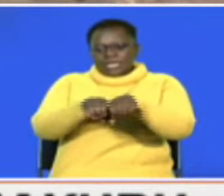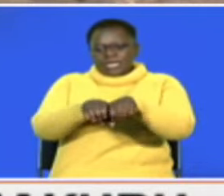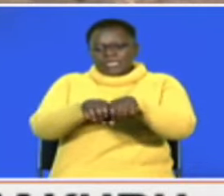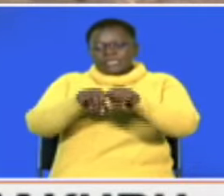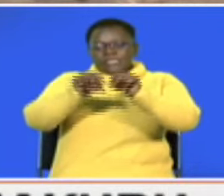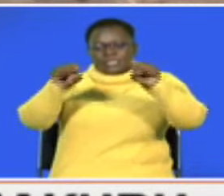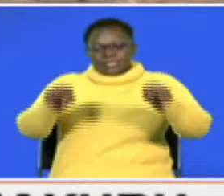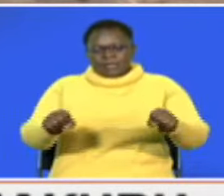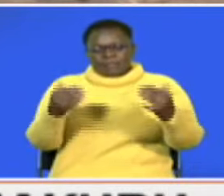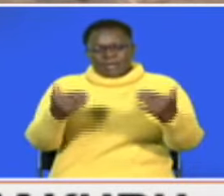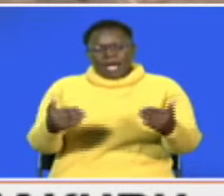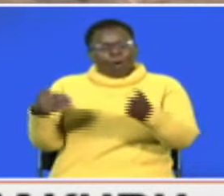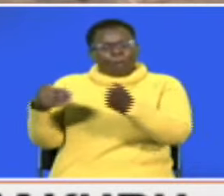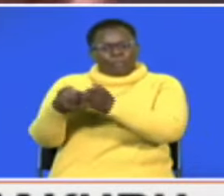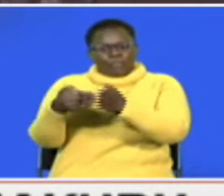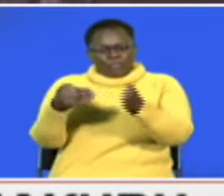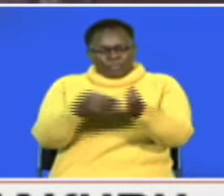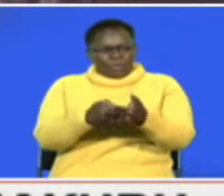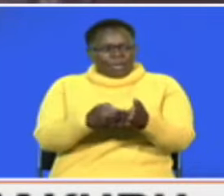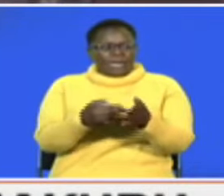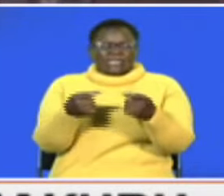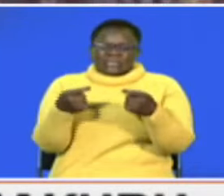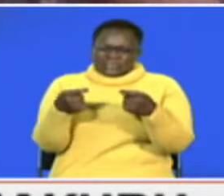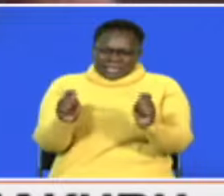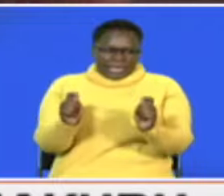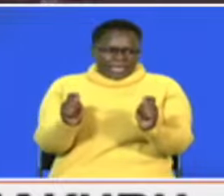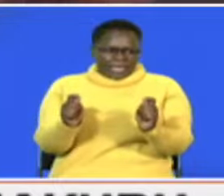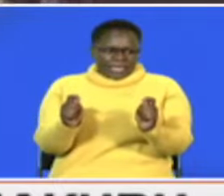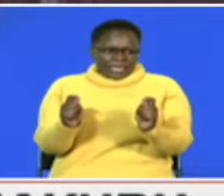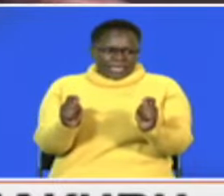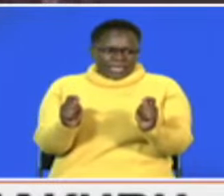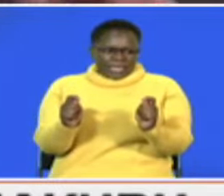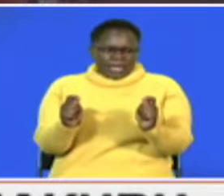they say are currently clogged.